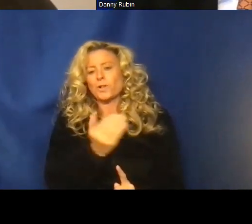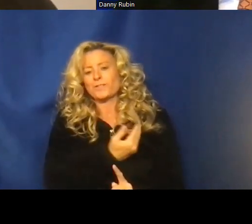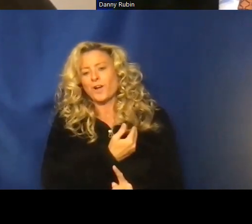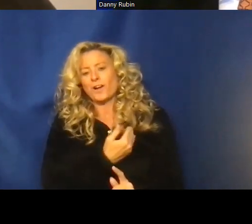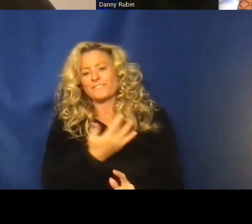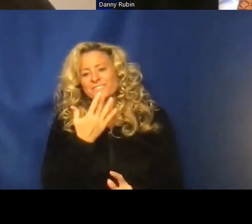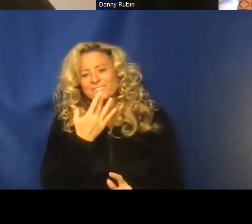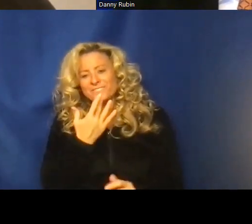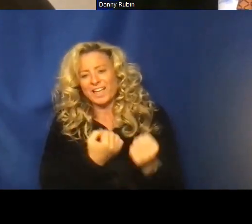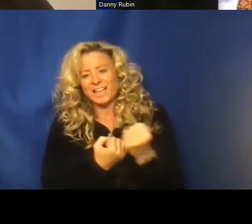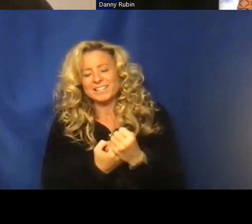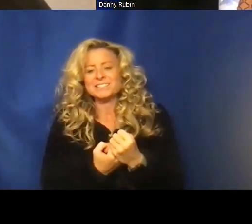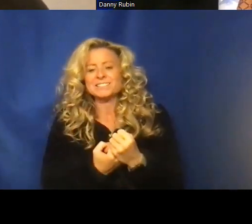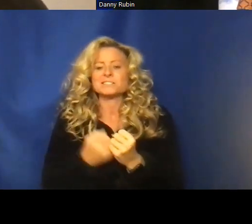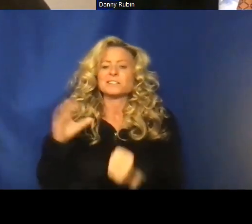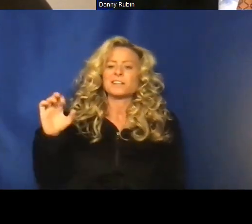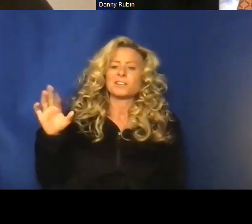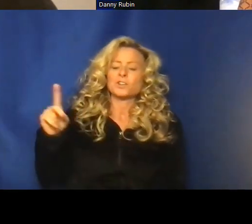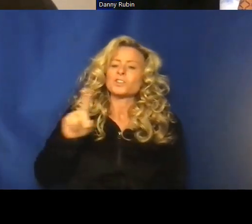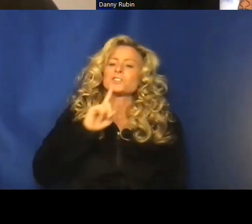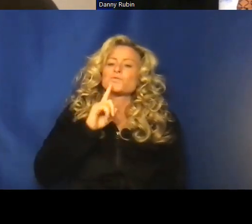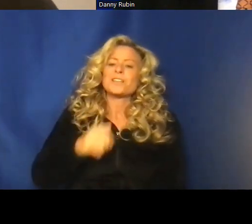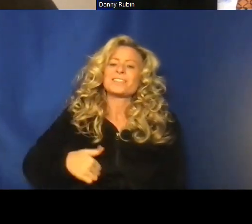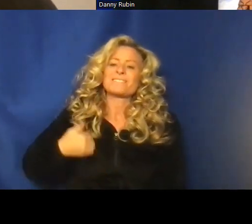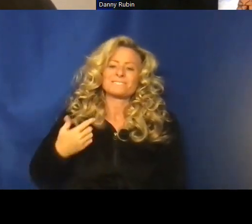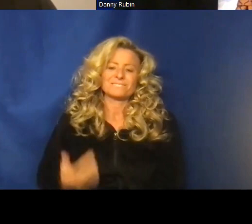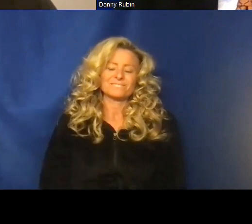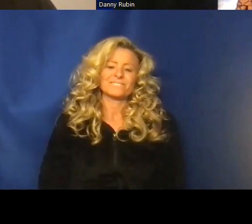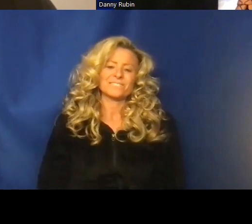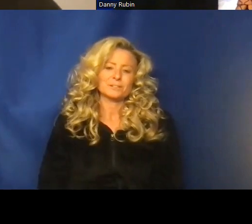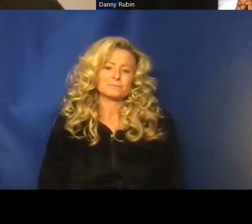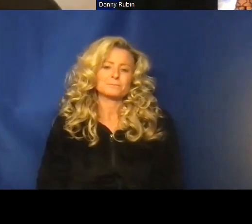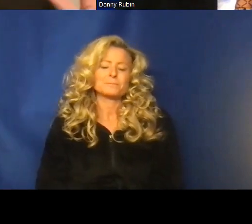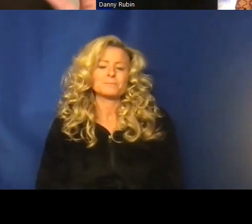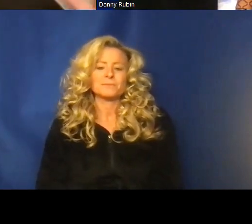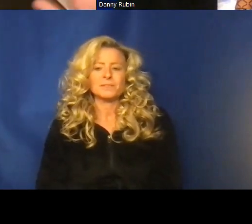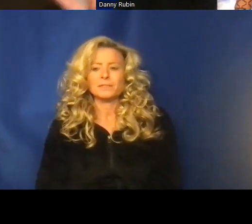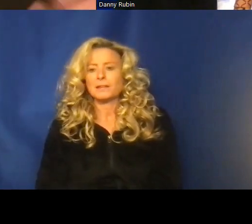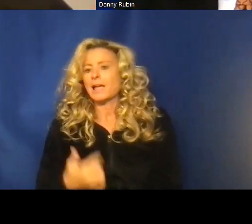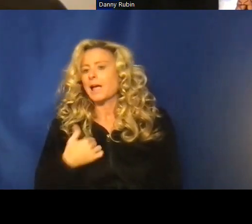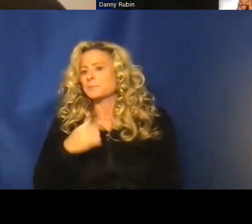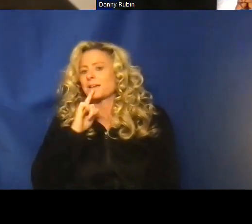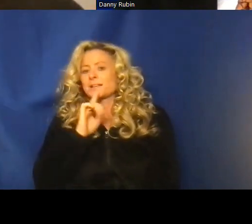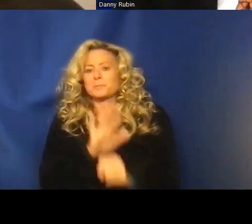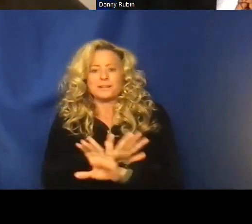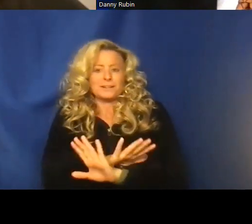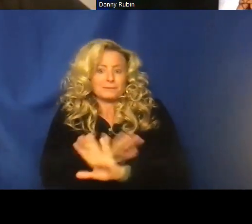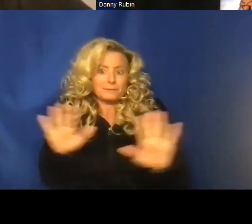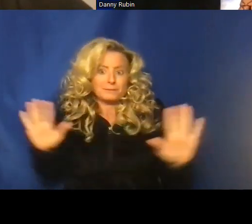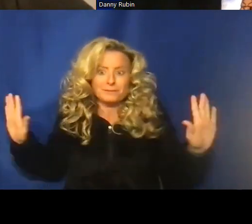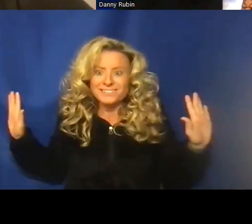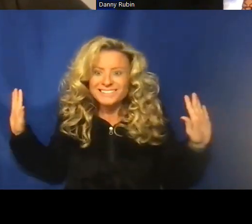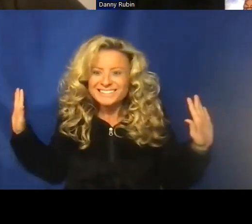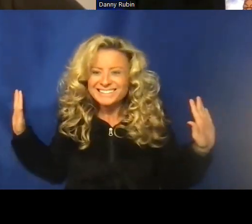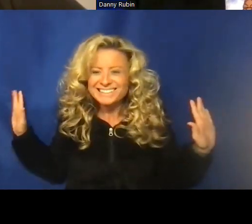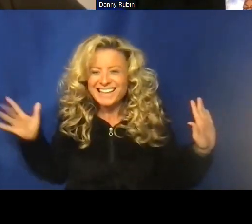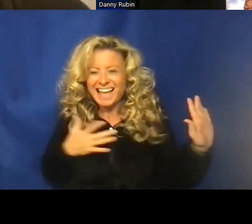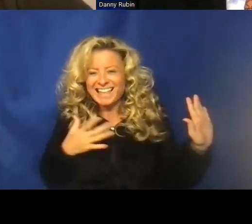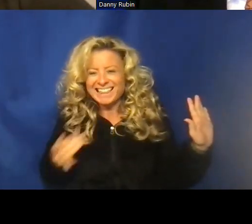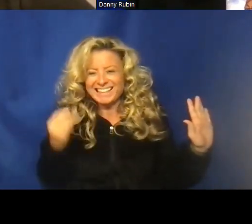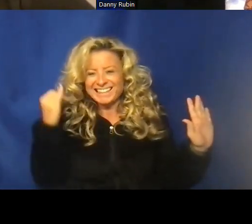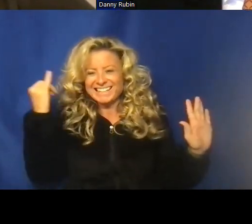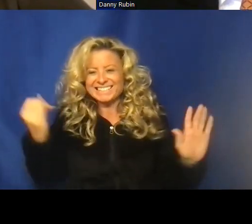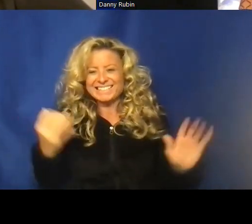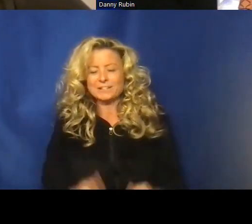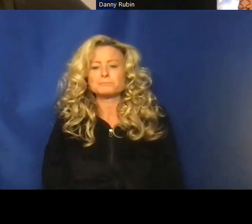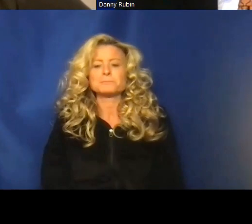of our players to have in real life Okay. yet. Okay. Might be I'm in the curious. future. I'm not committing though. It's Yeah, of course. I like the idea. You're